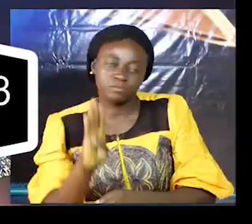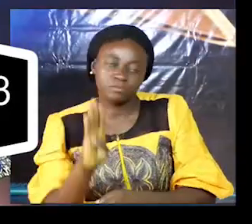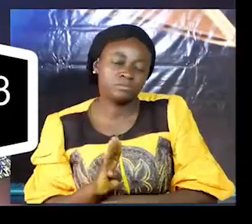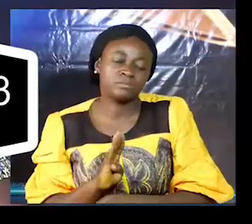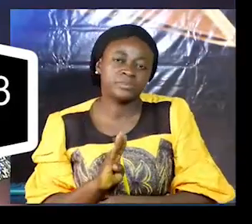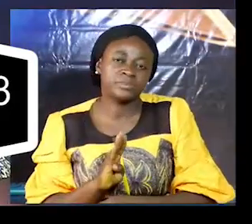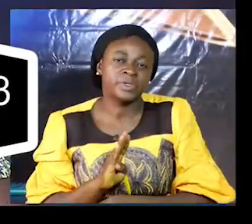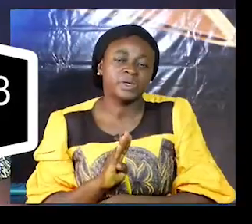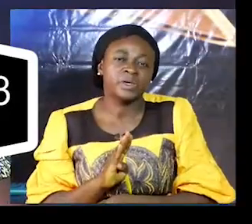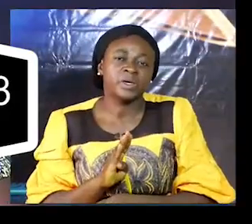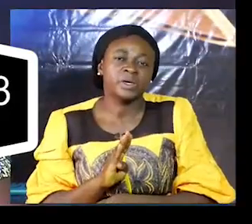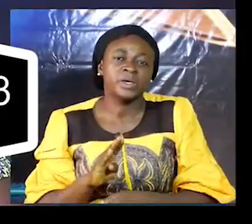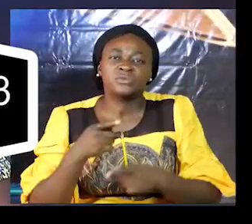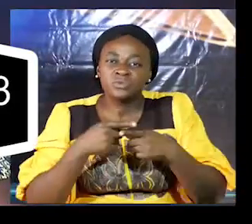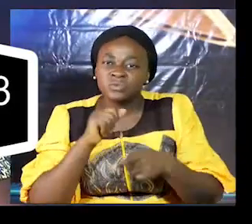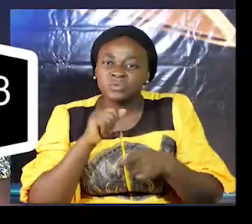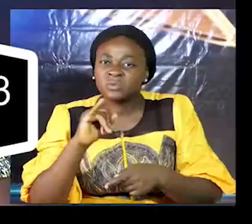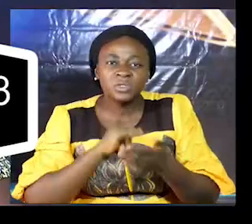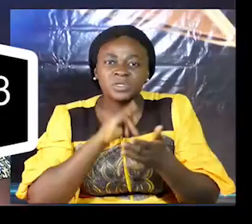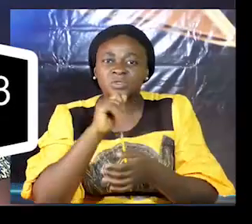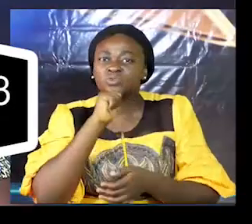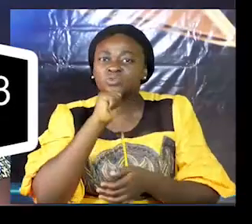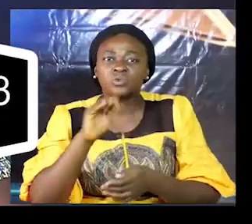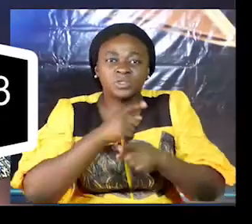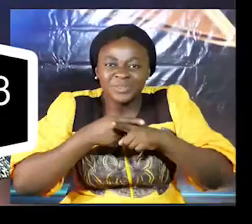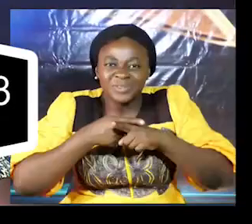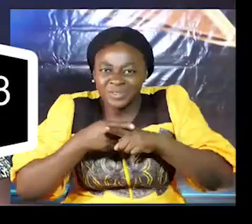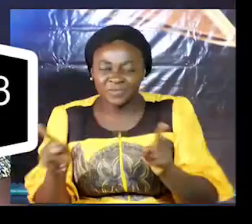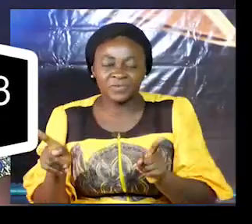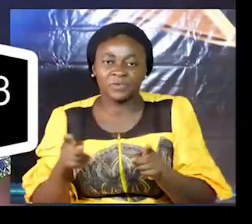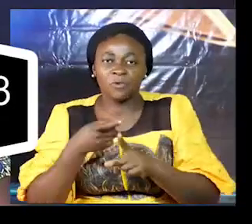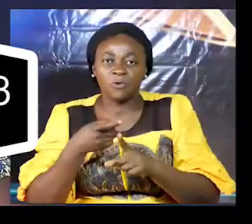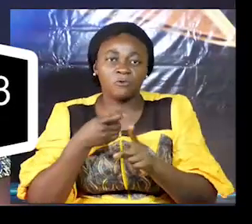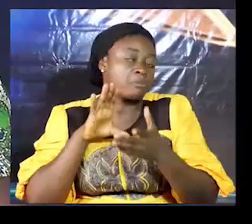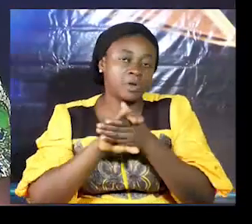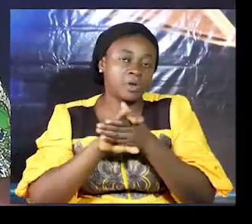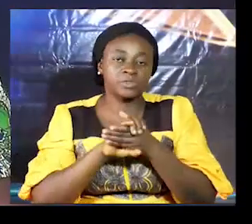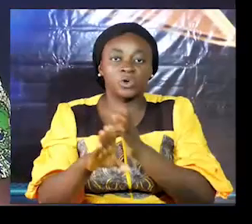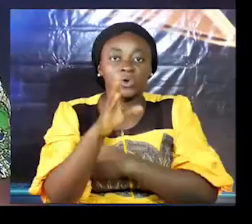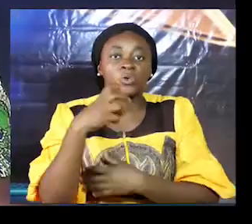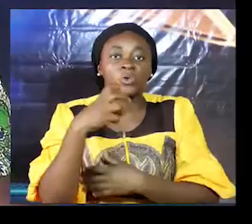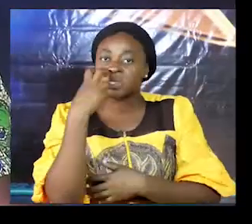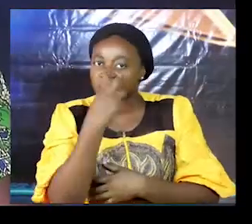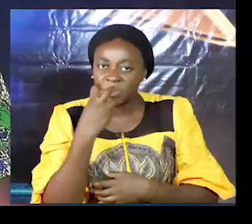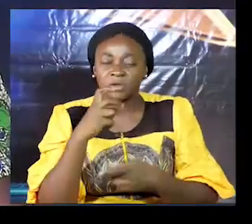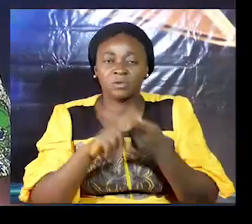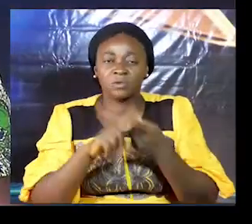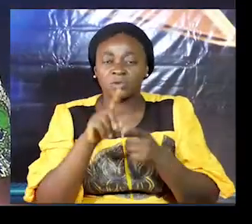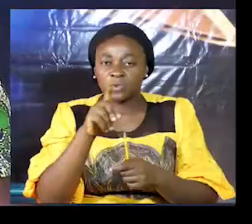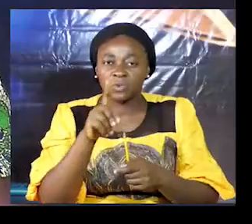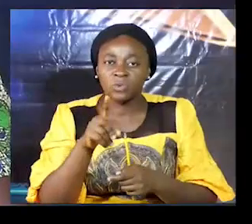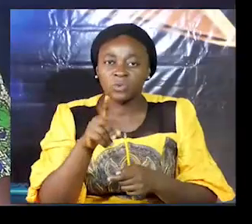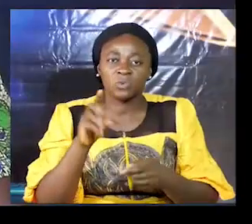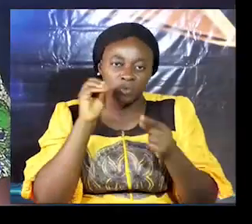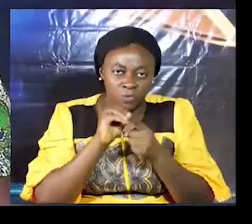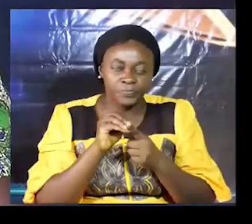issue of marriage comes, it will not be different. In the same manner, he will tell you the person he wants you to marry, if you will wait on him